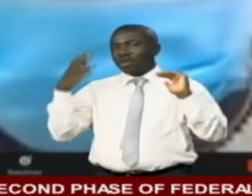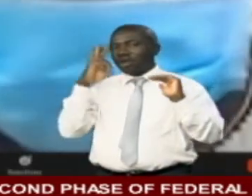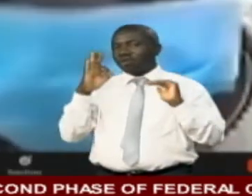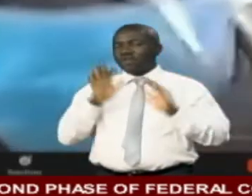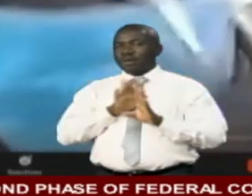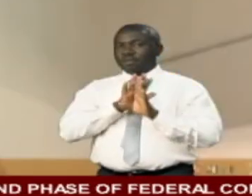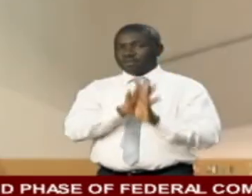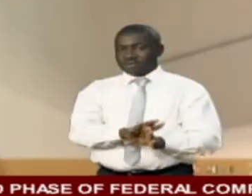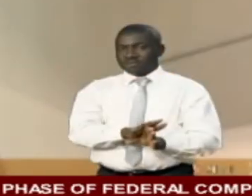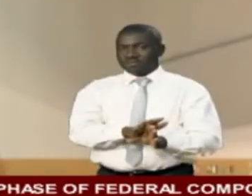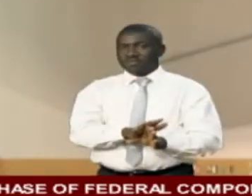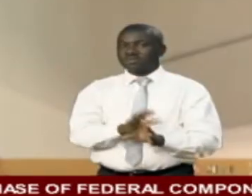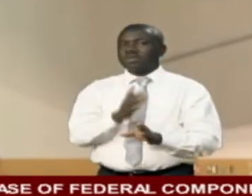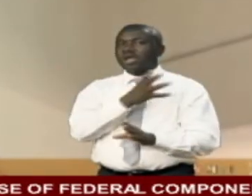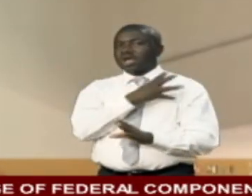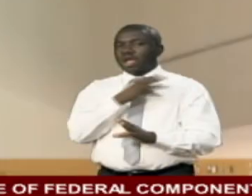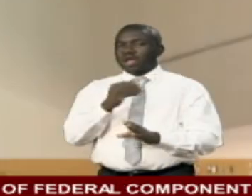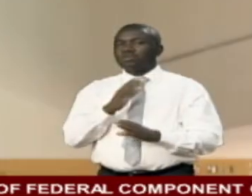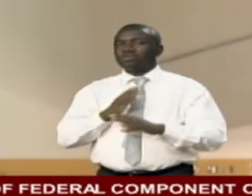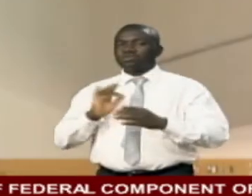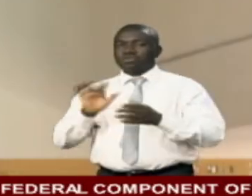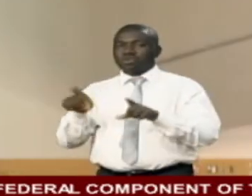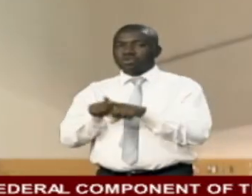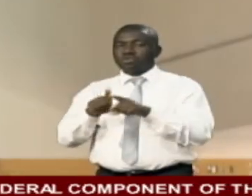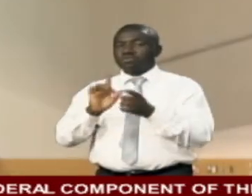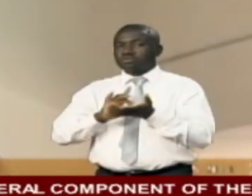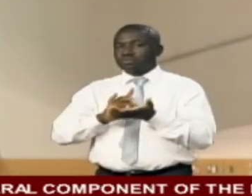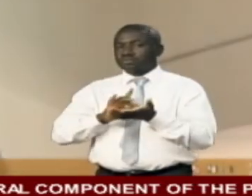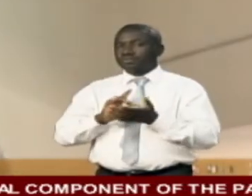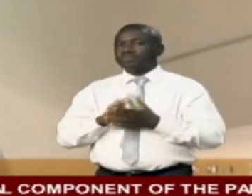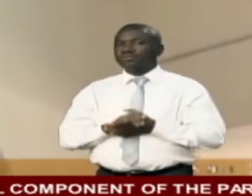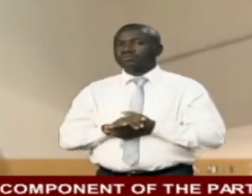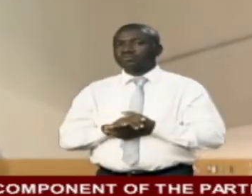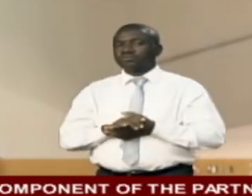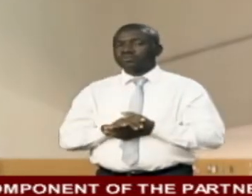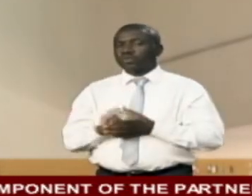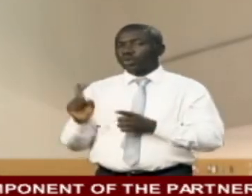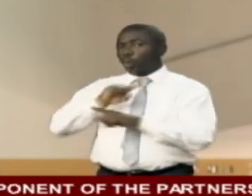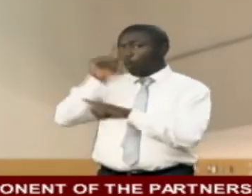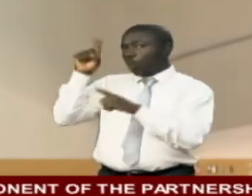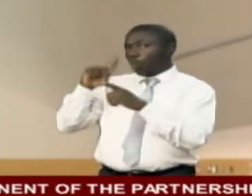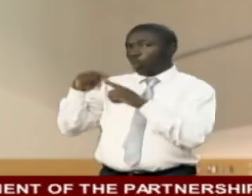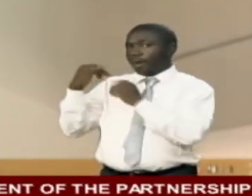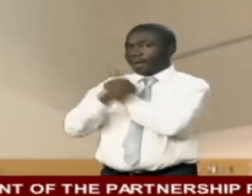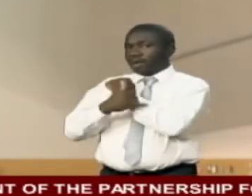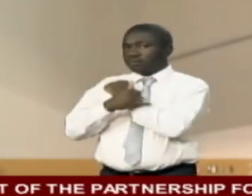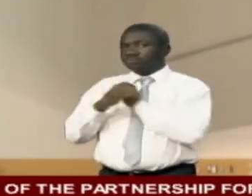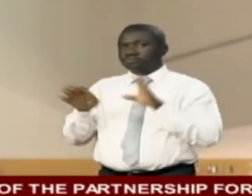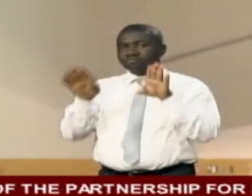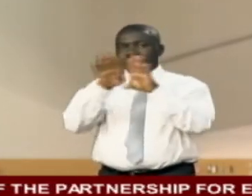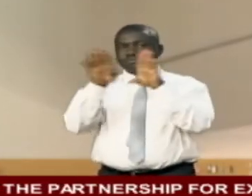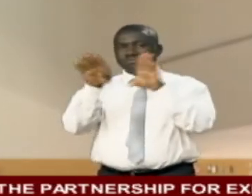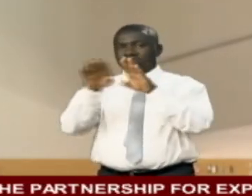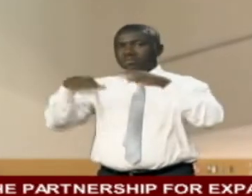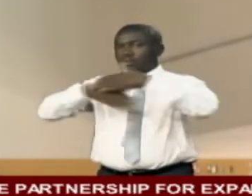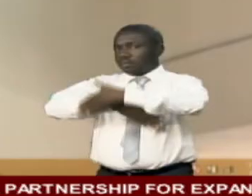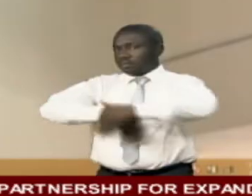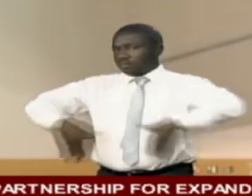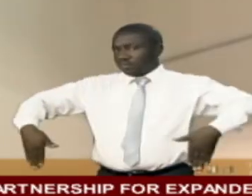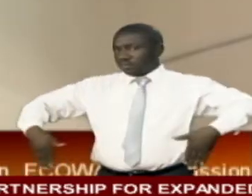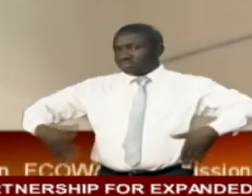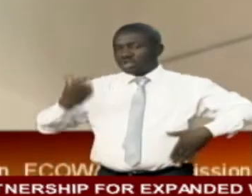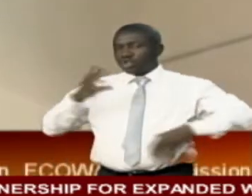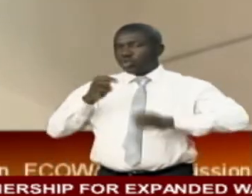even treatment. When the countries closed their borders, there was no way for us to get medicine from